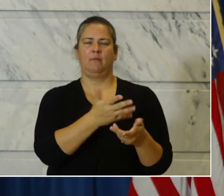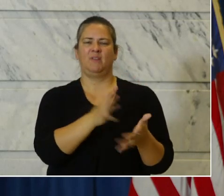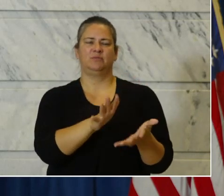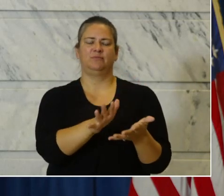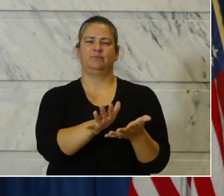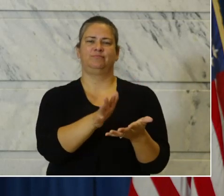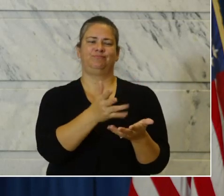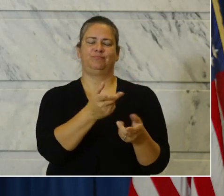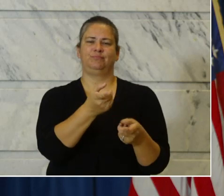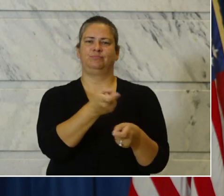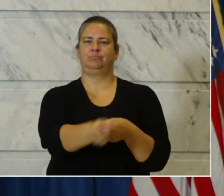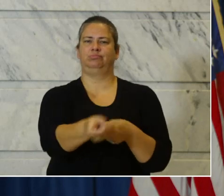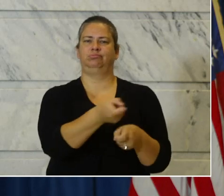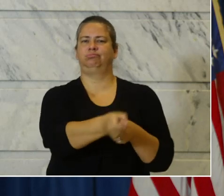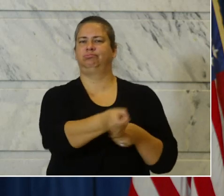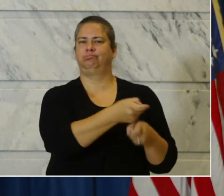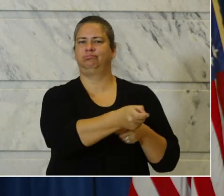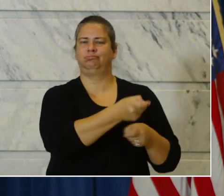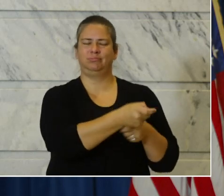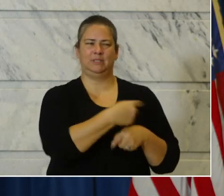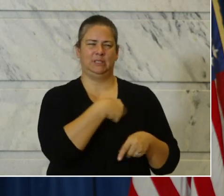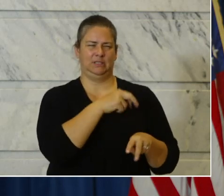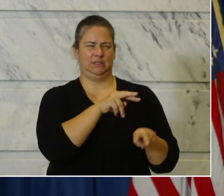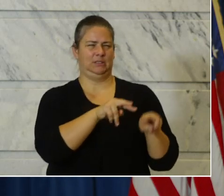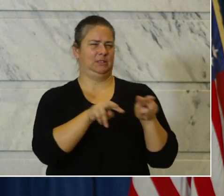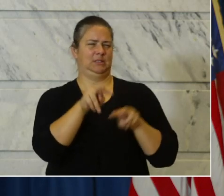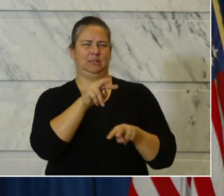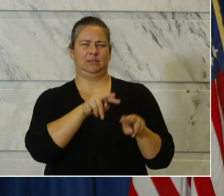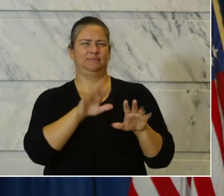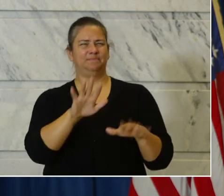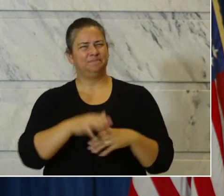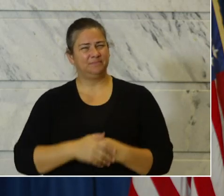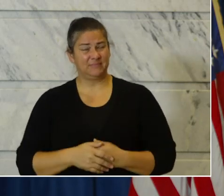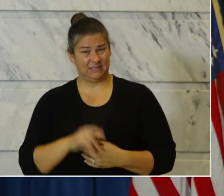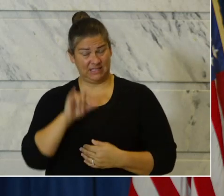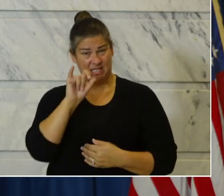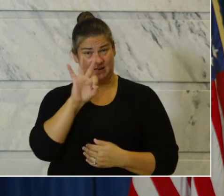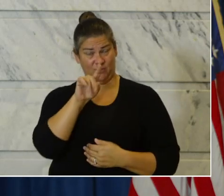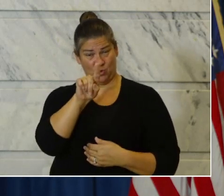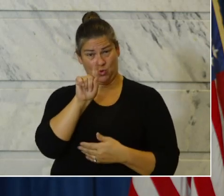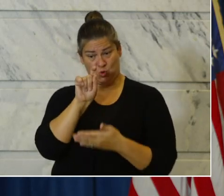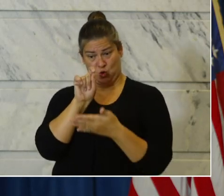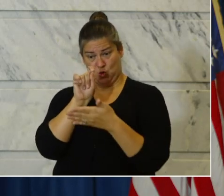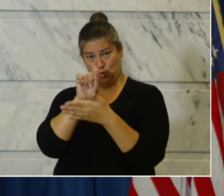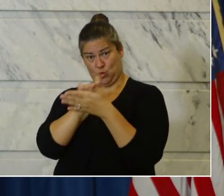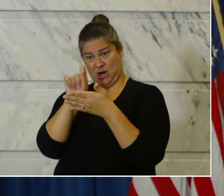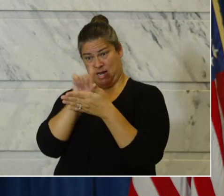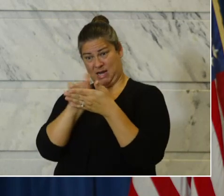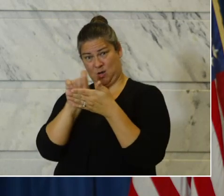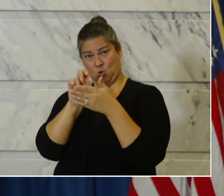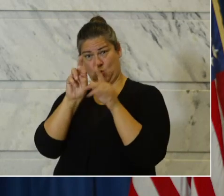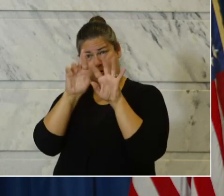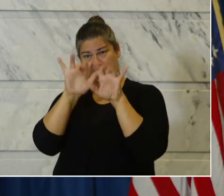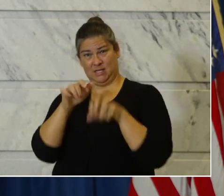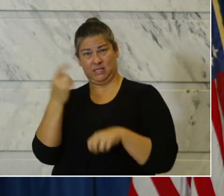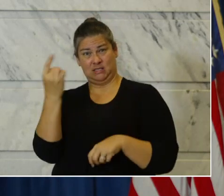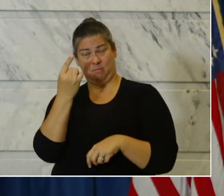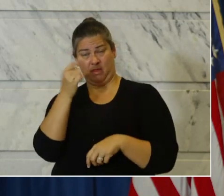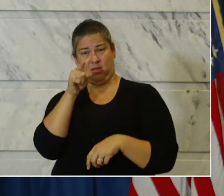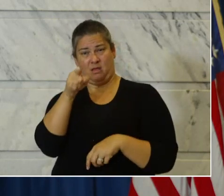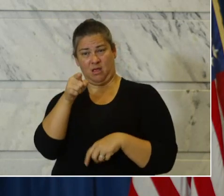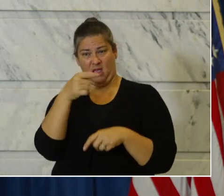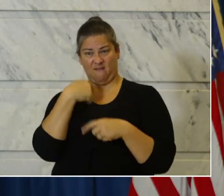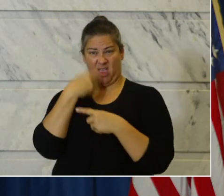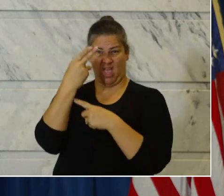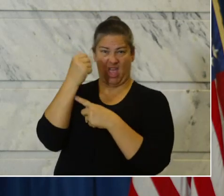in so many ways. Let's remember that if we're writing something down that contains hate or anger or